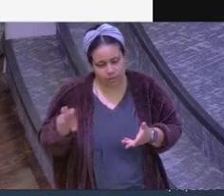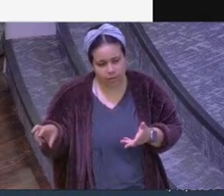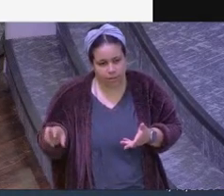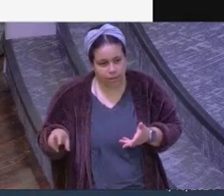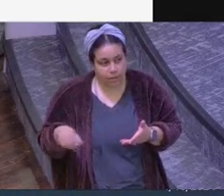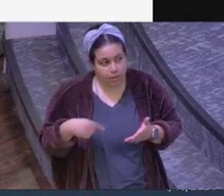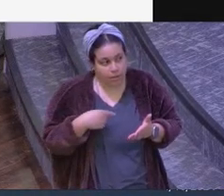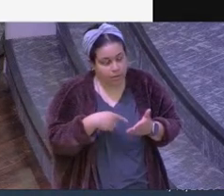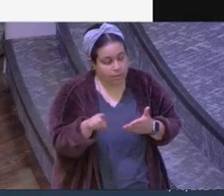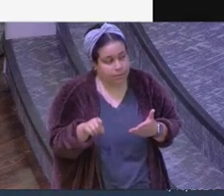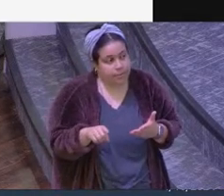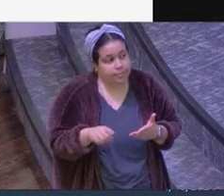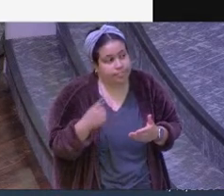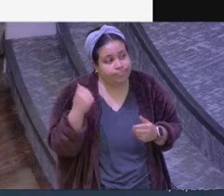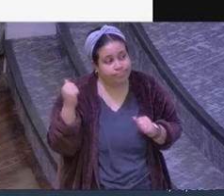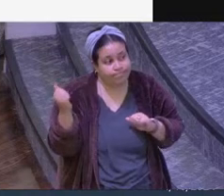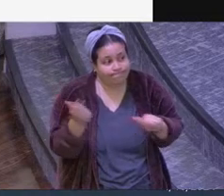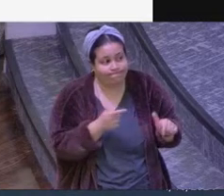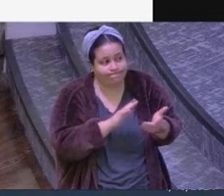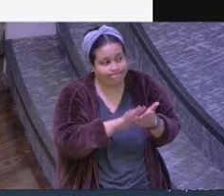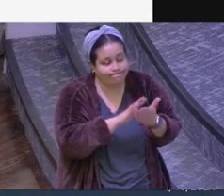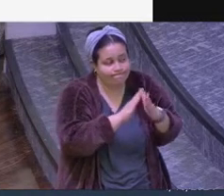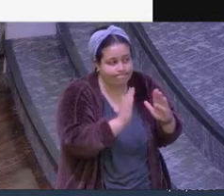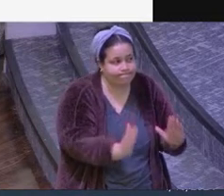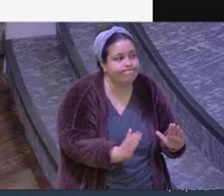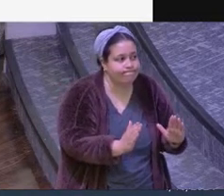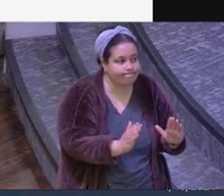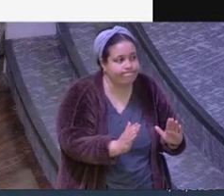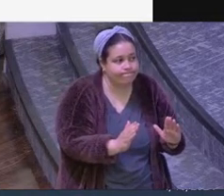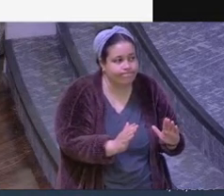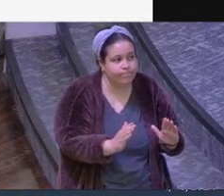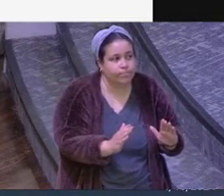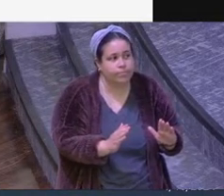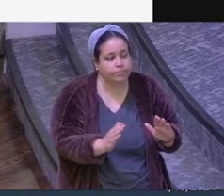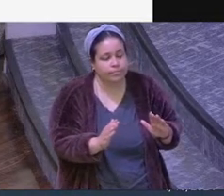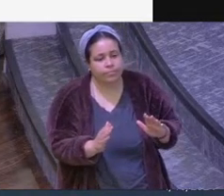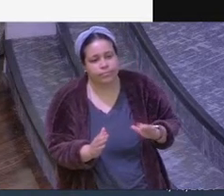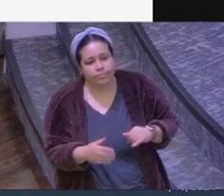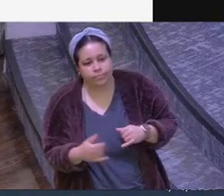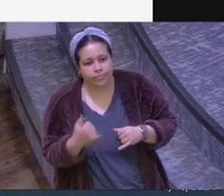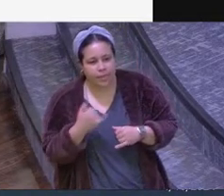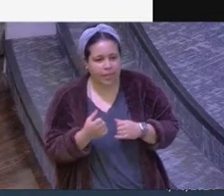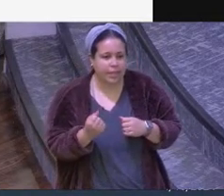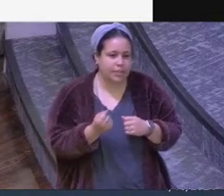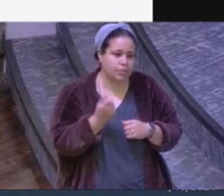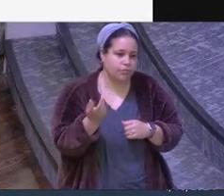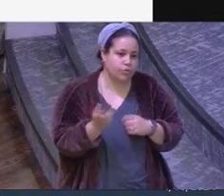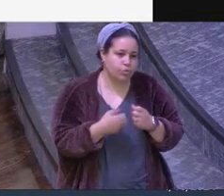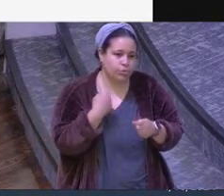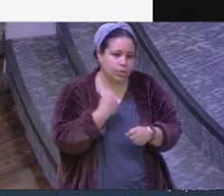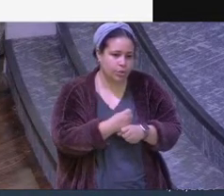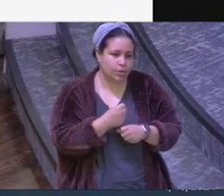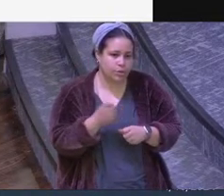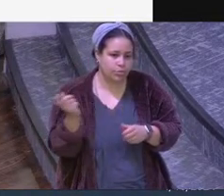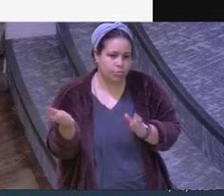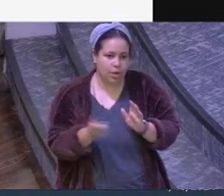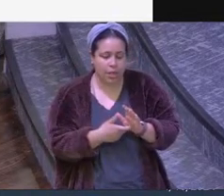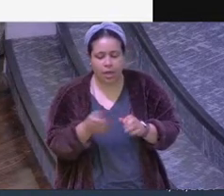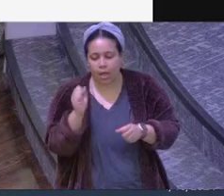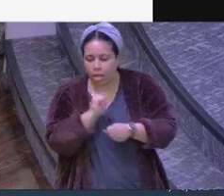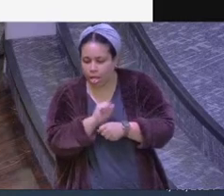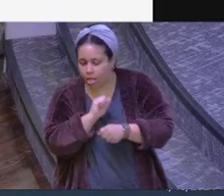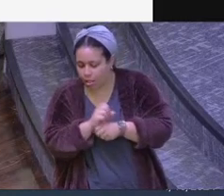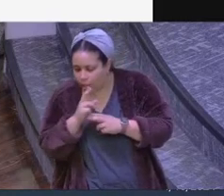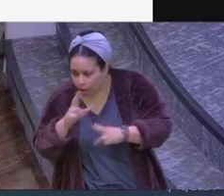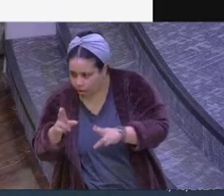supplement to all of our custodians. They've done that the last couple of years. It's been nice that the governor's recognized the hard work that our custodians do so